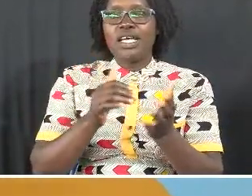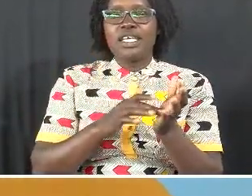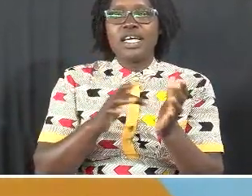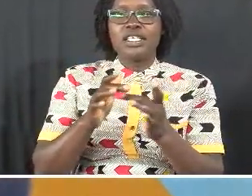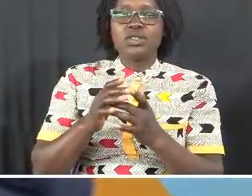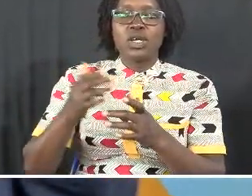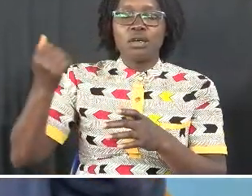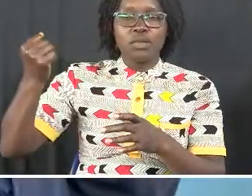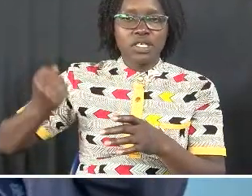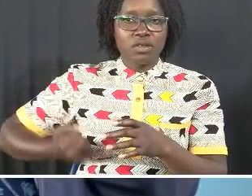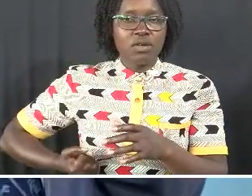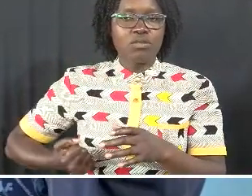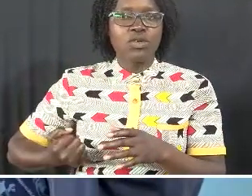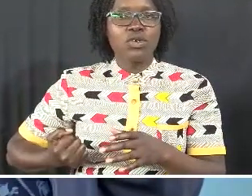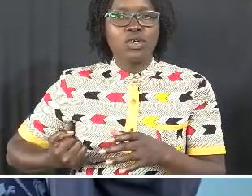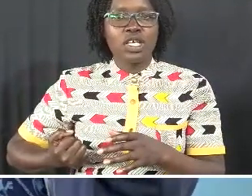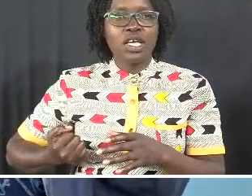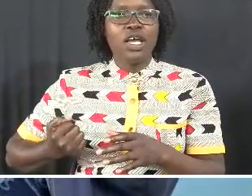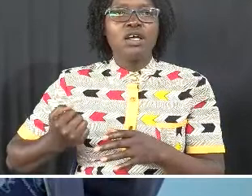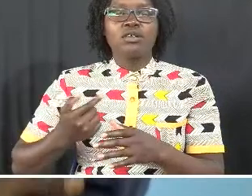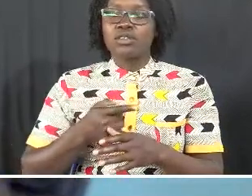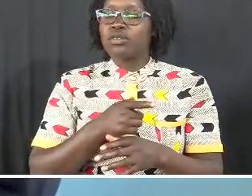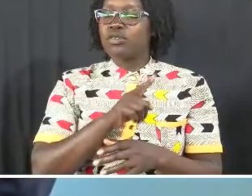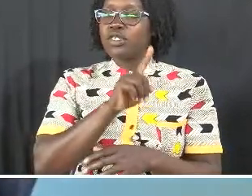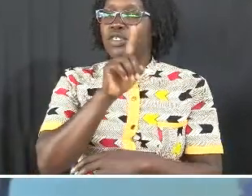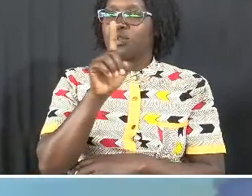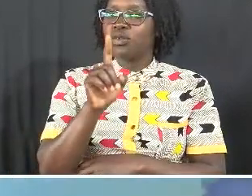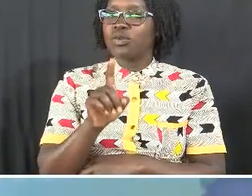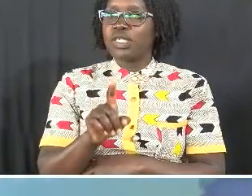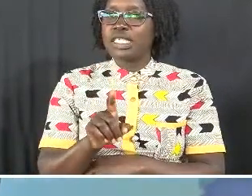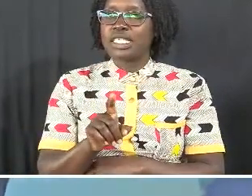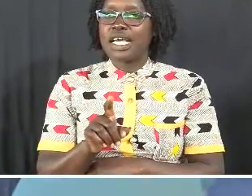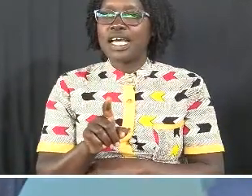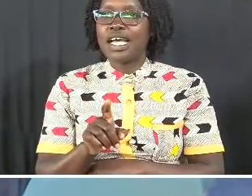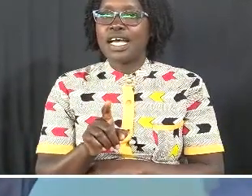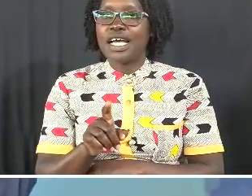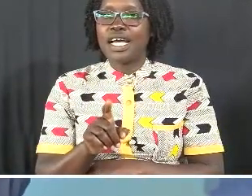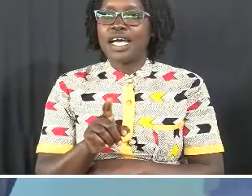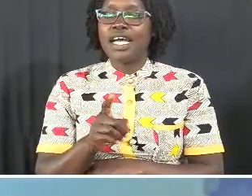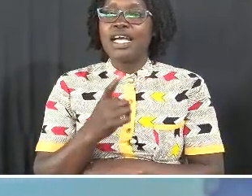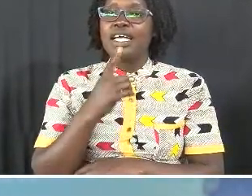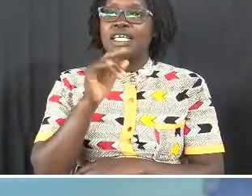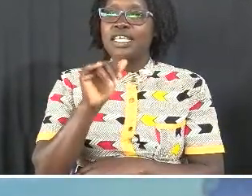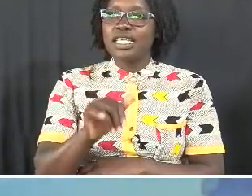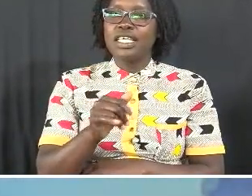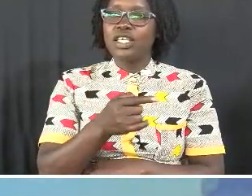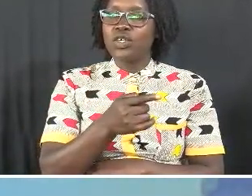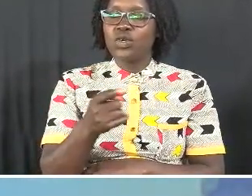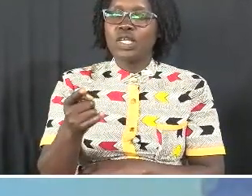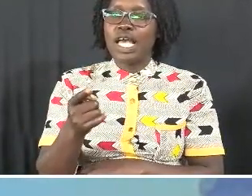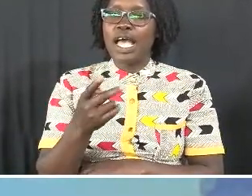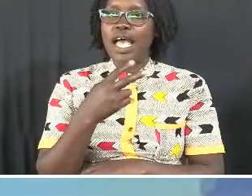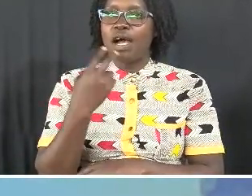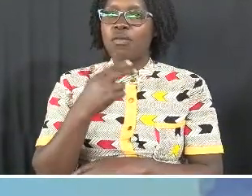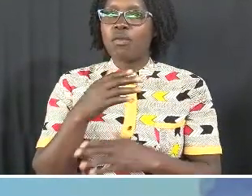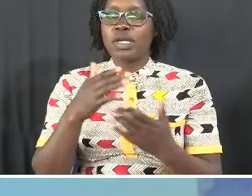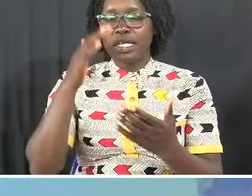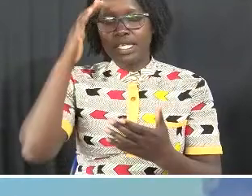Mbona Yesu akachomwa kuki tujiulize. Ili